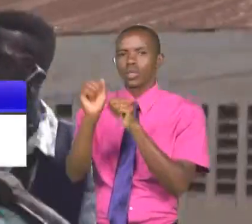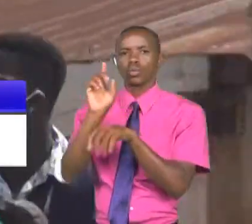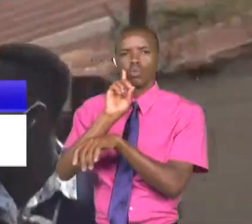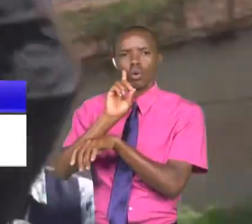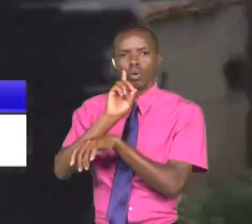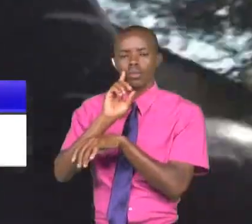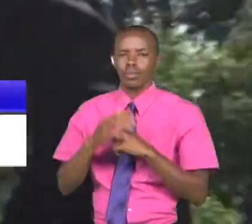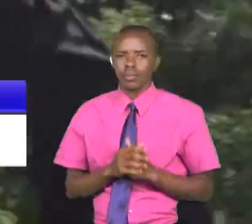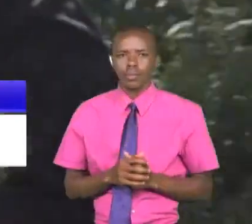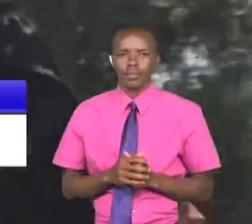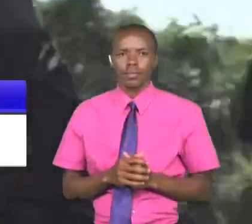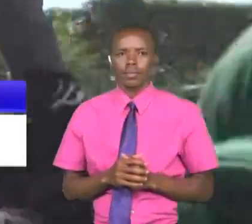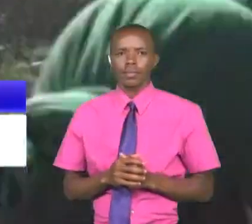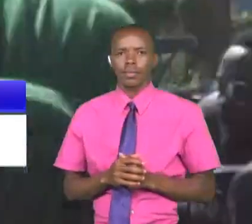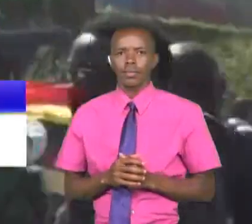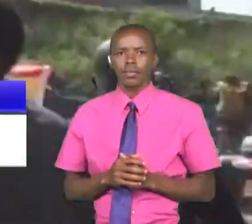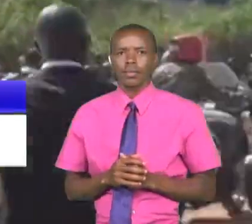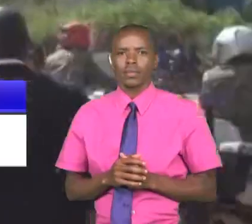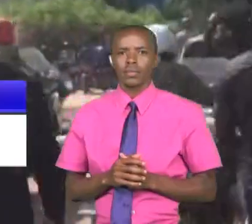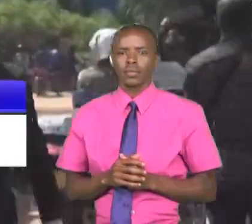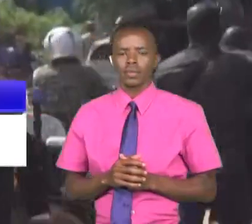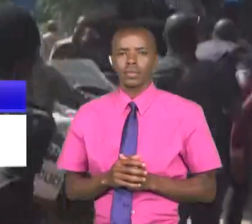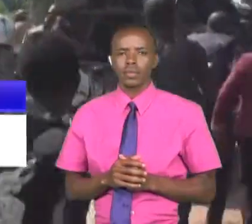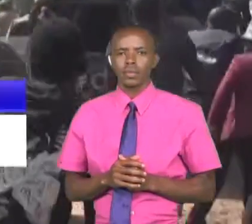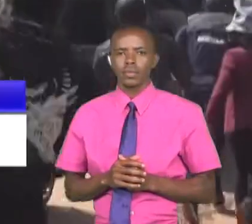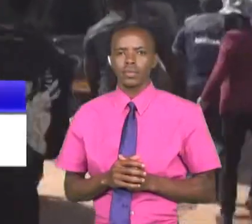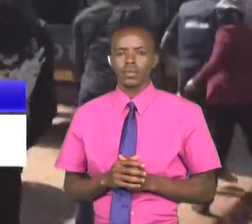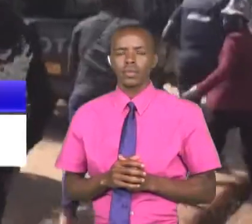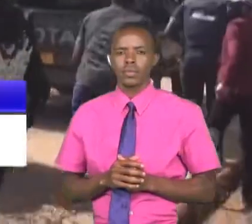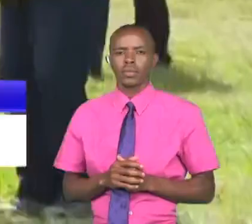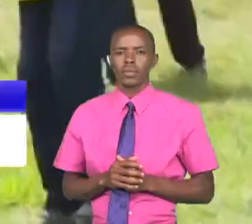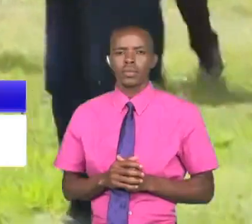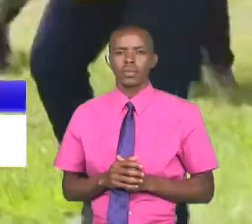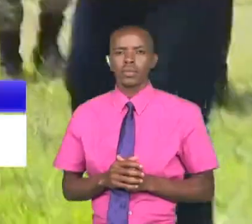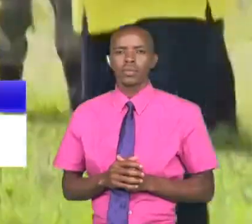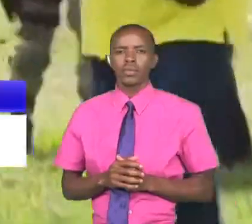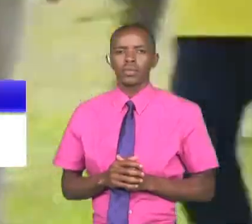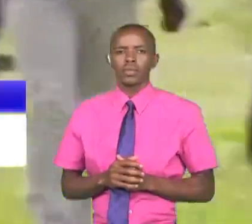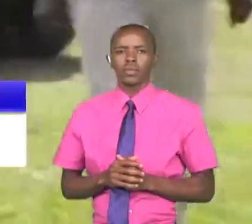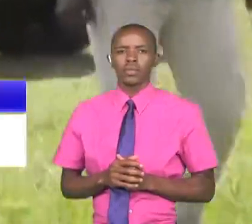Harichimea reporting for Switch TV.